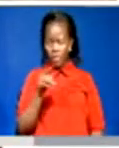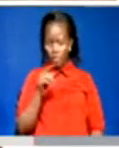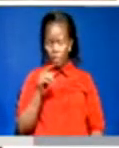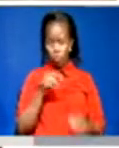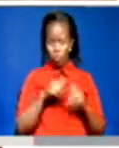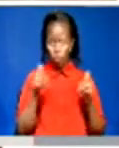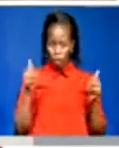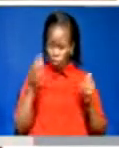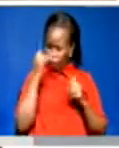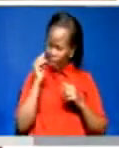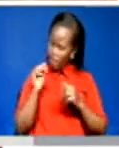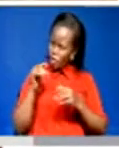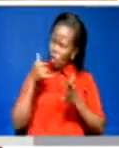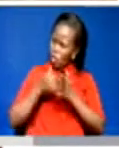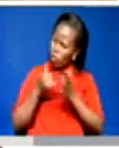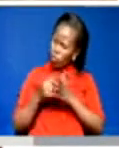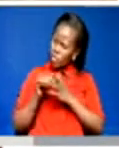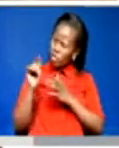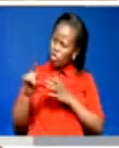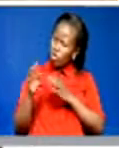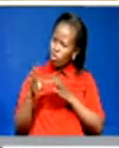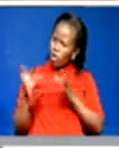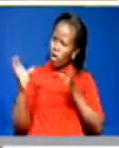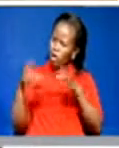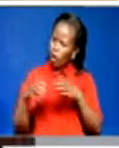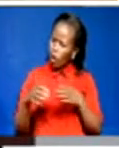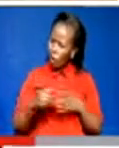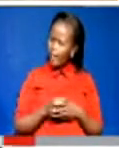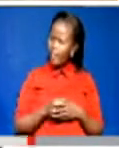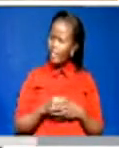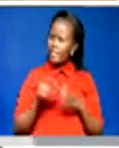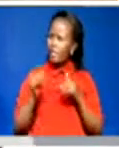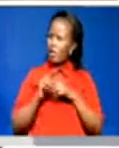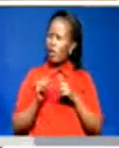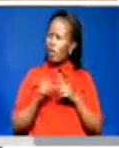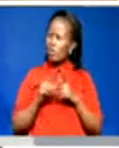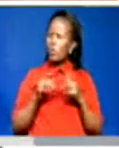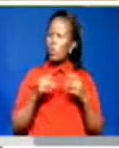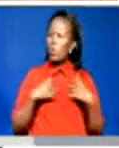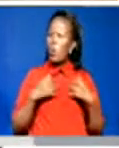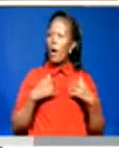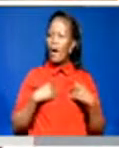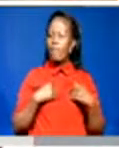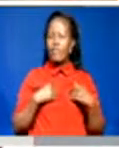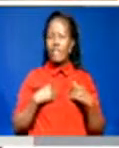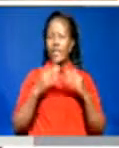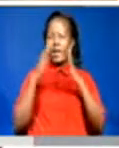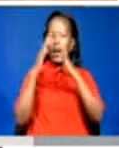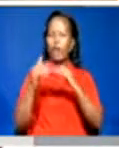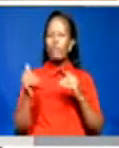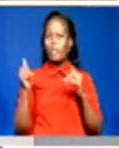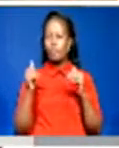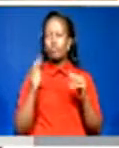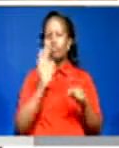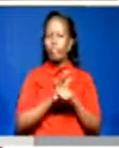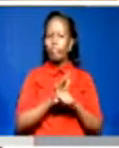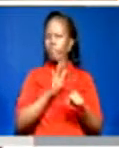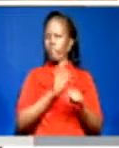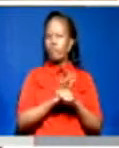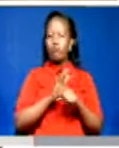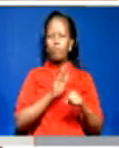your company in regards to the same. And looking at mortgage for the so many years we have been in the country, it has been